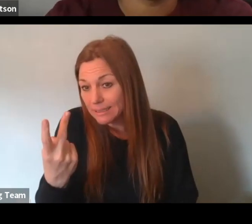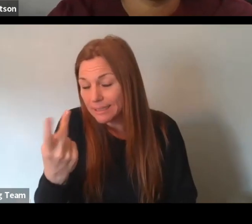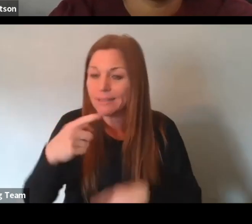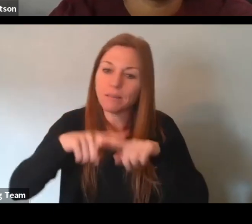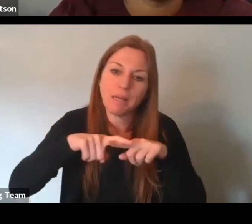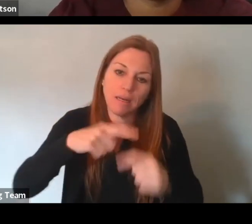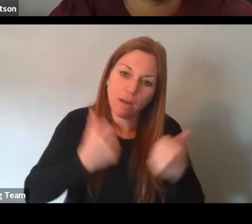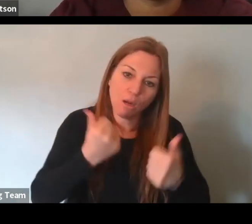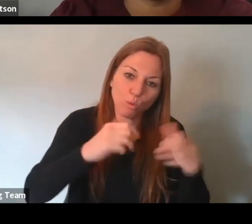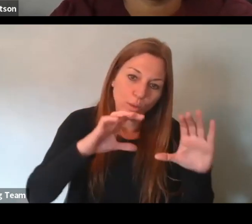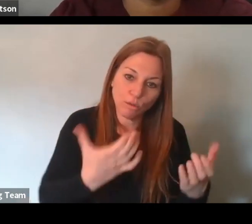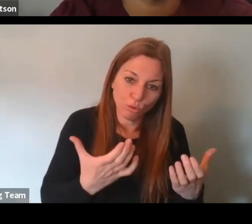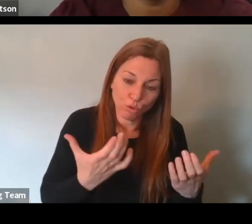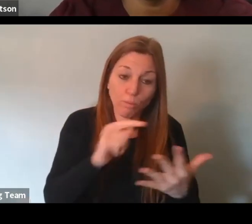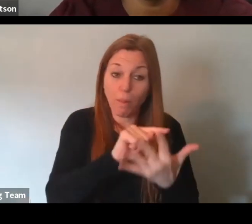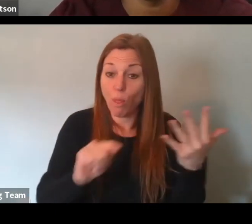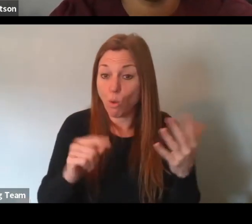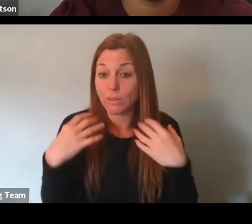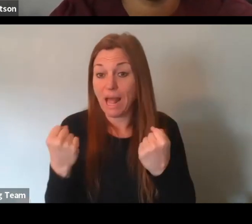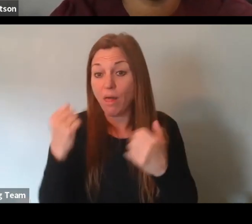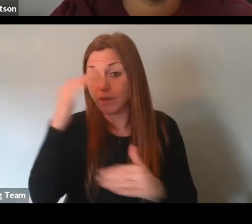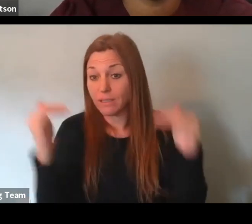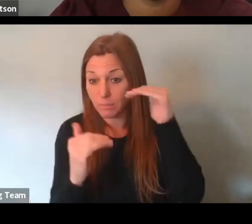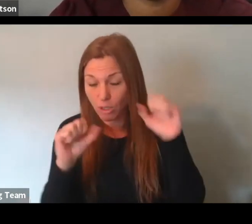discrimination on the brain.